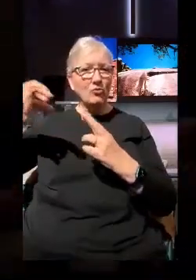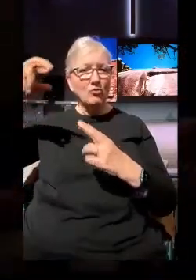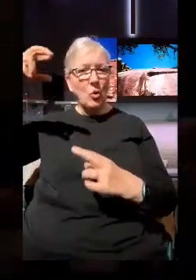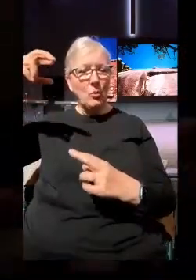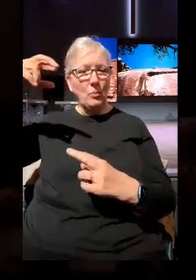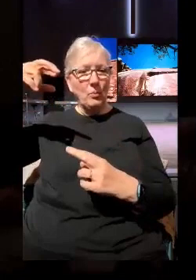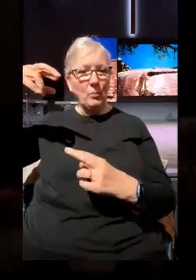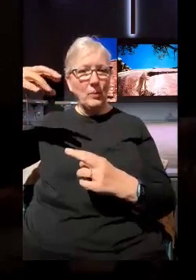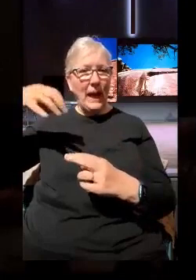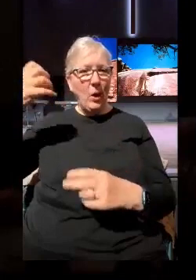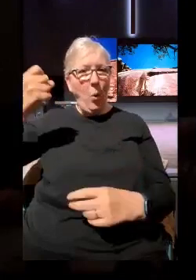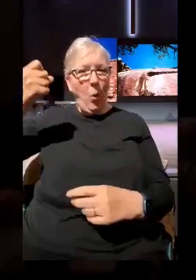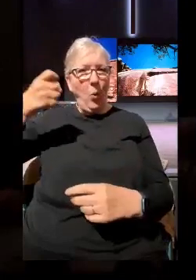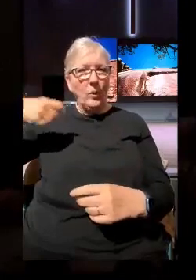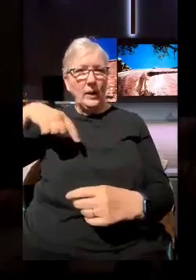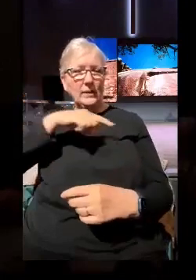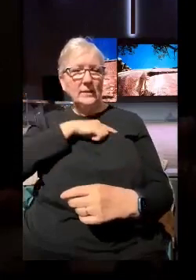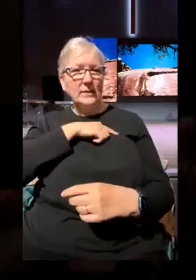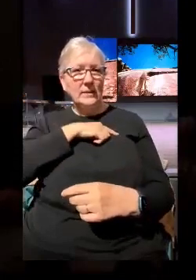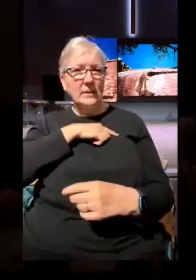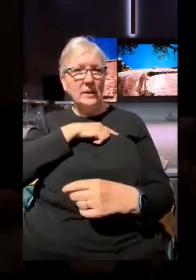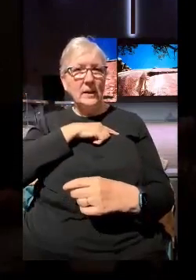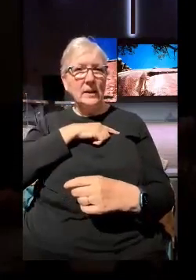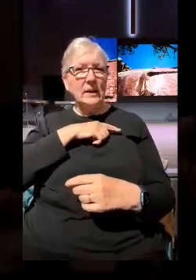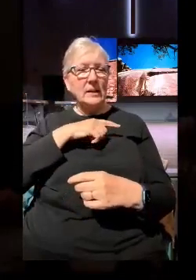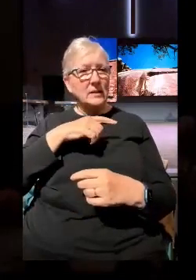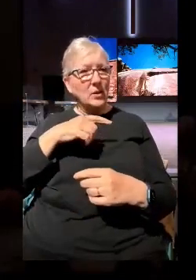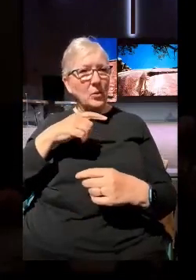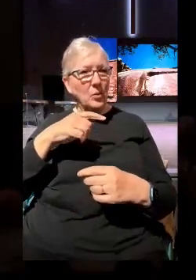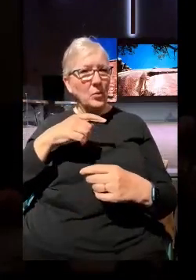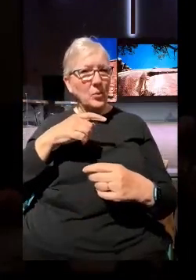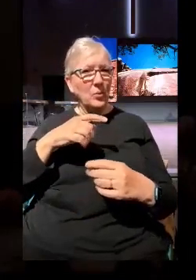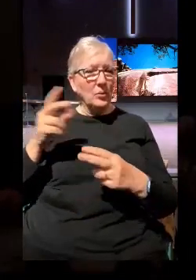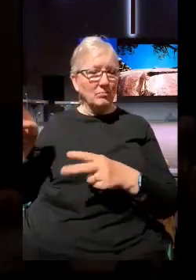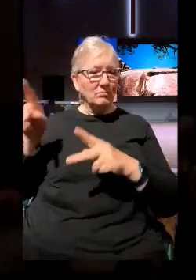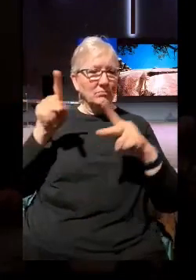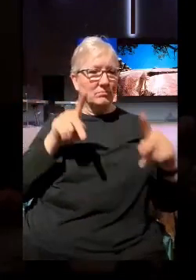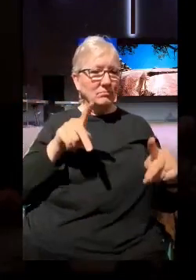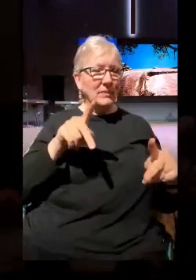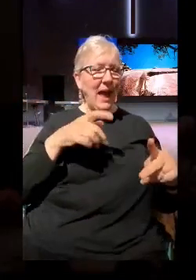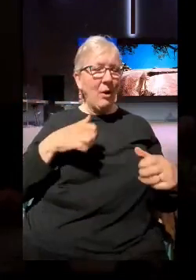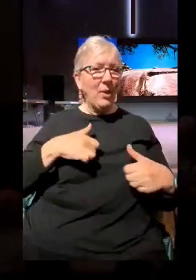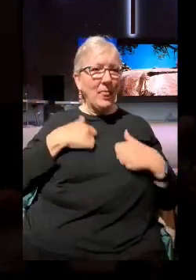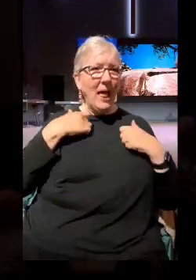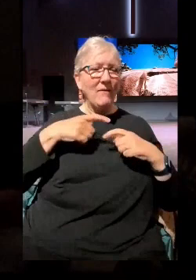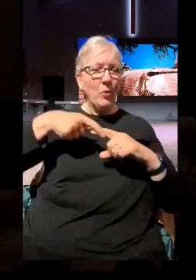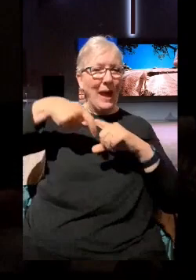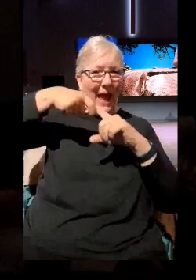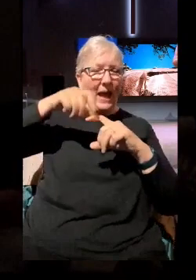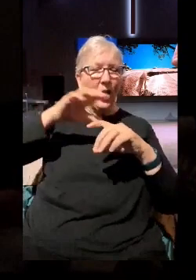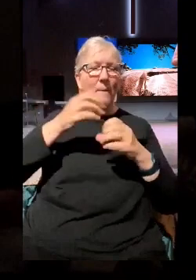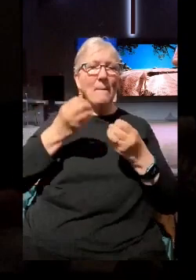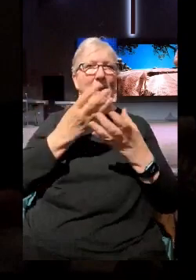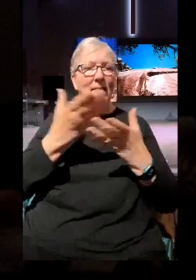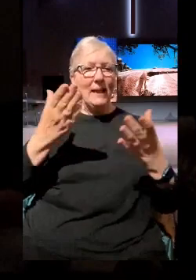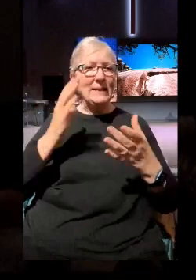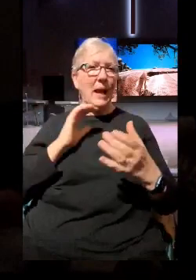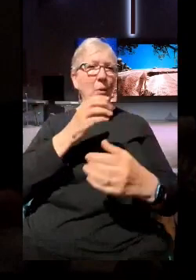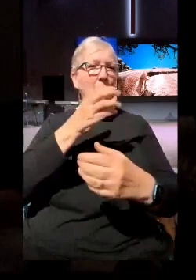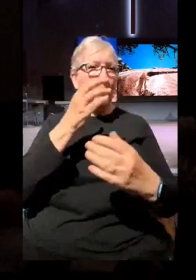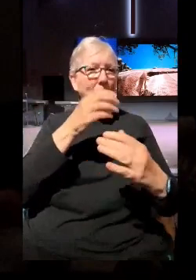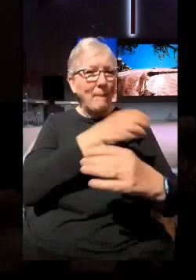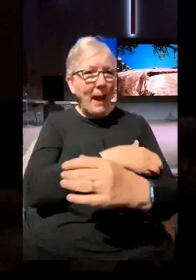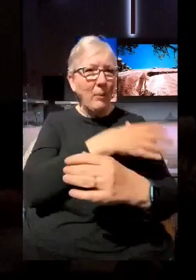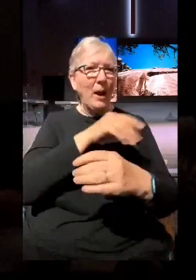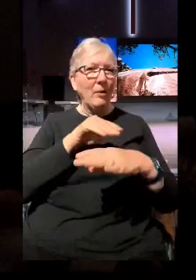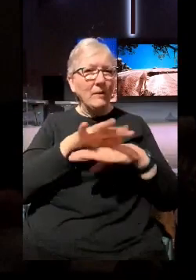about life. We hang our lives on lots of things. We hang our life maybe on our wealth, on our power, on our influence, maybe on our virtue, maybe on our